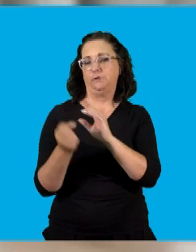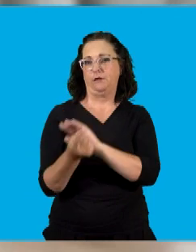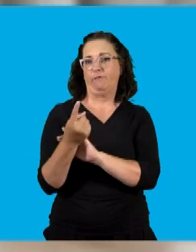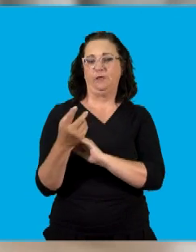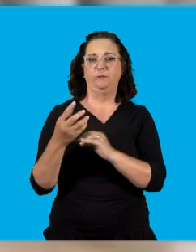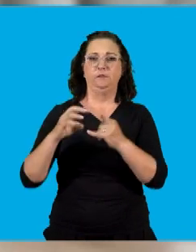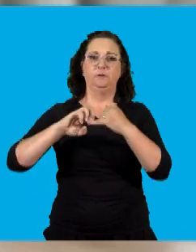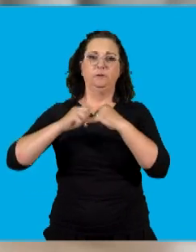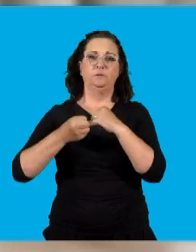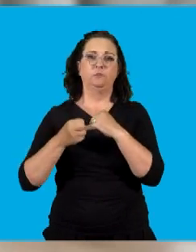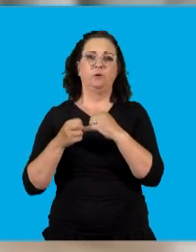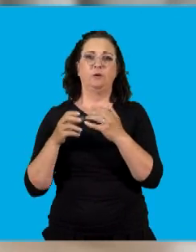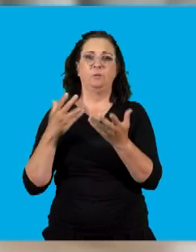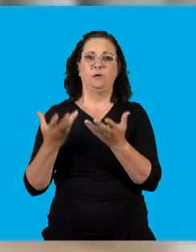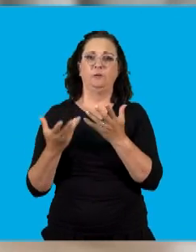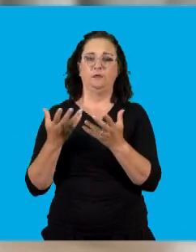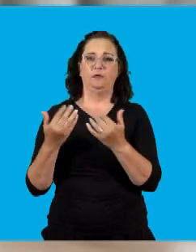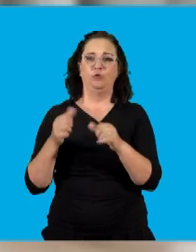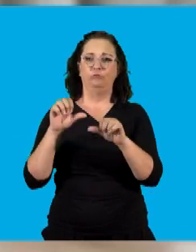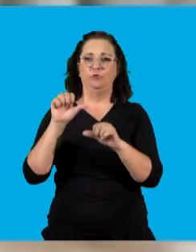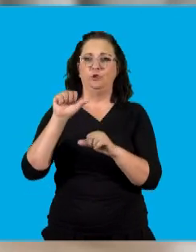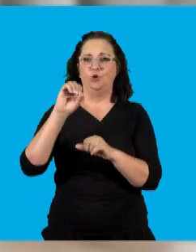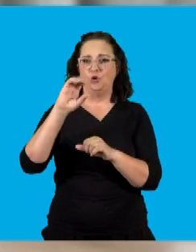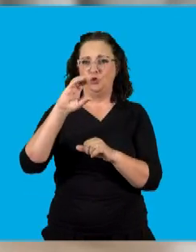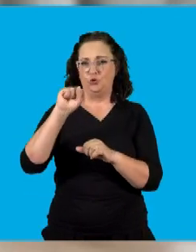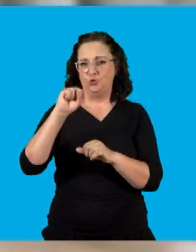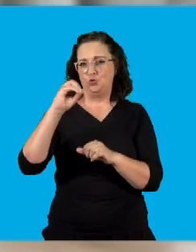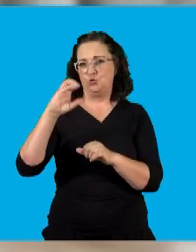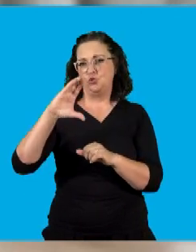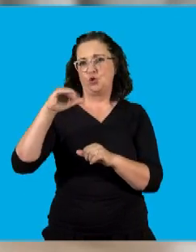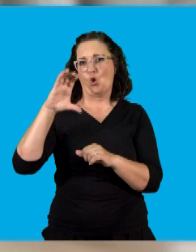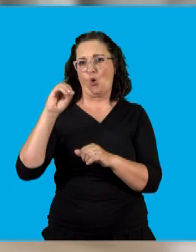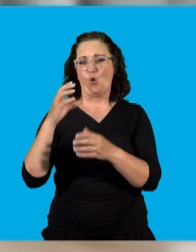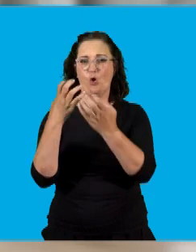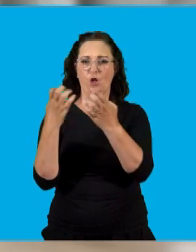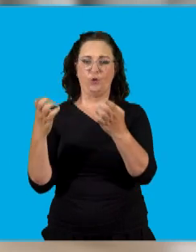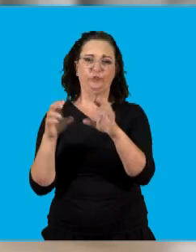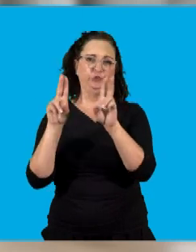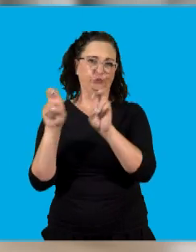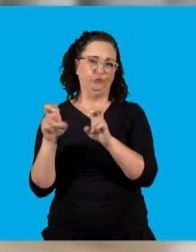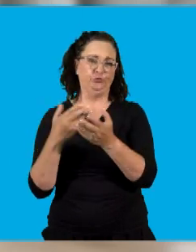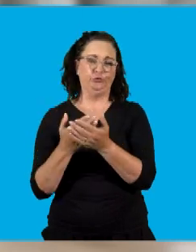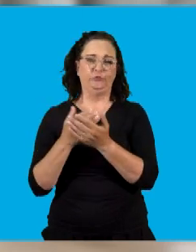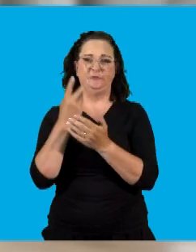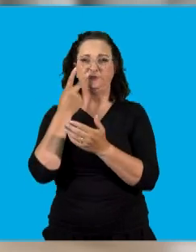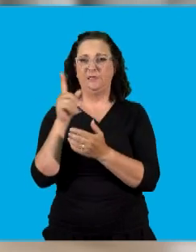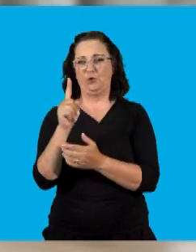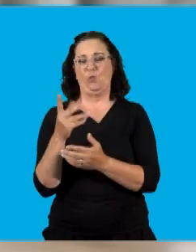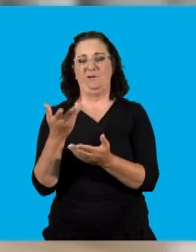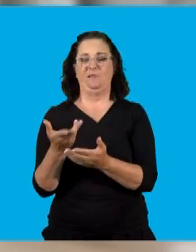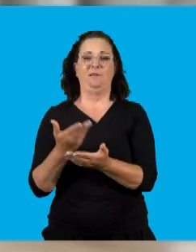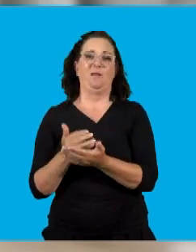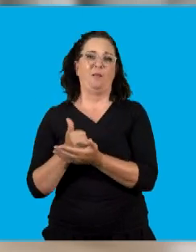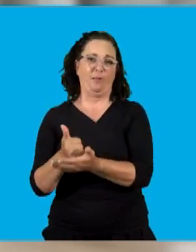events, maybe trying to tackle some socio-economic issues that are being faced by the community.